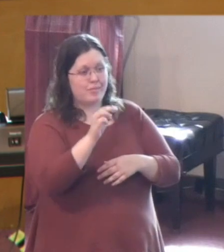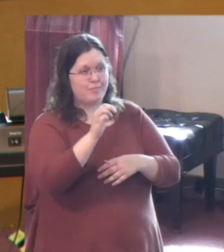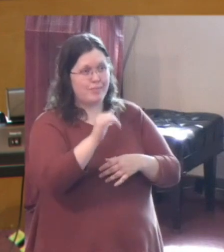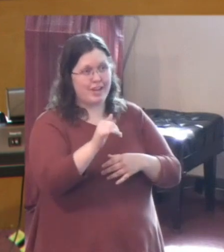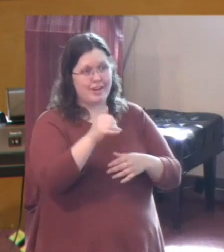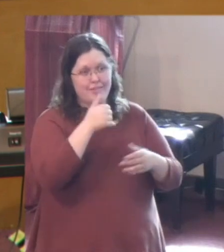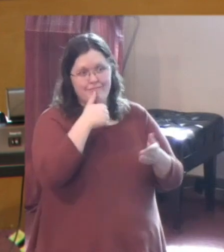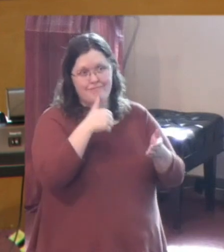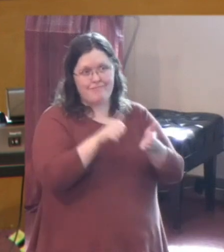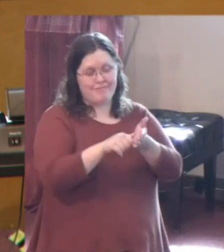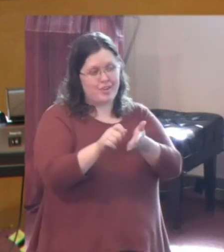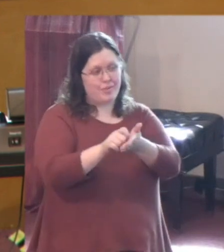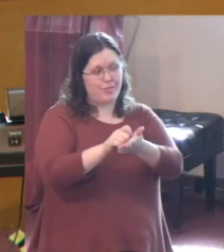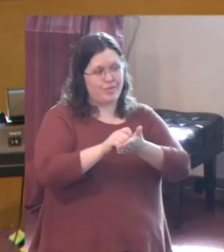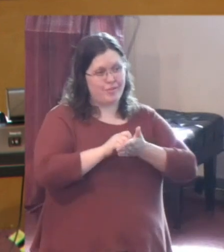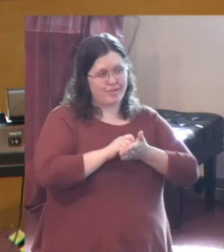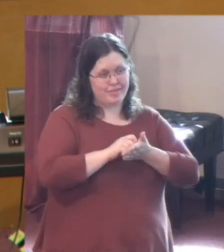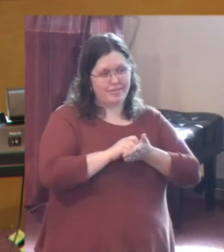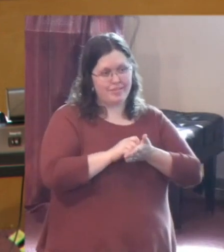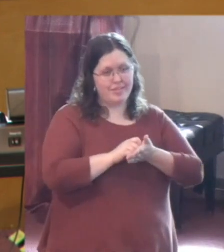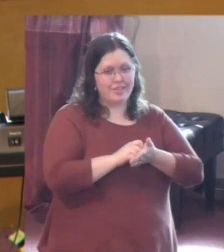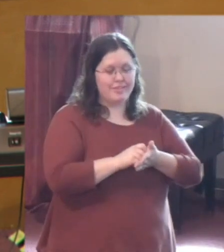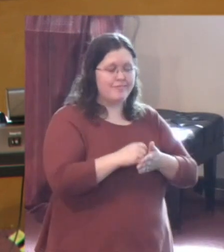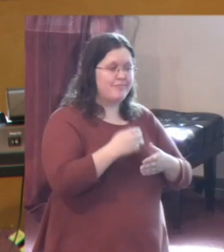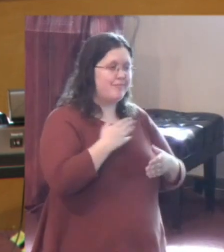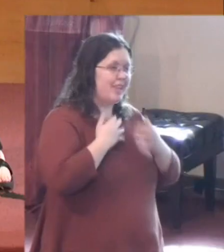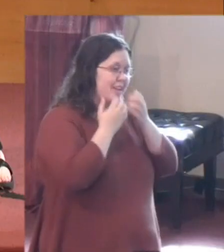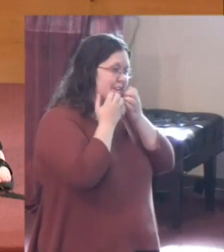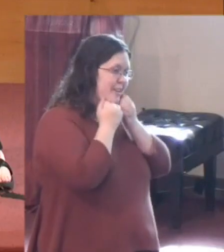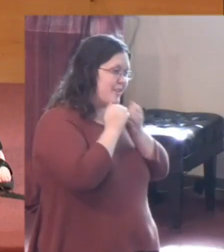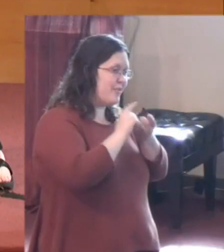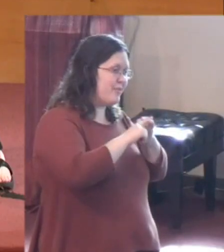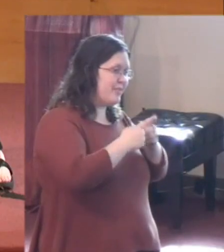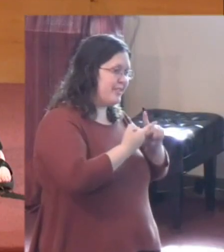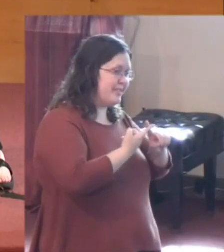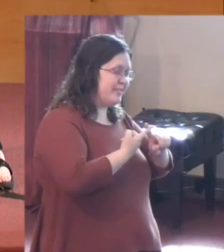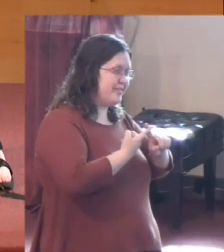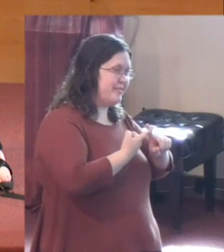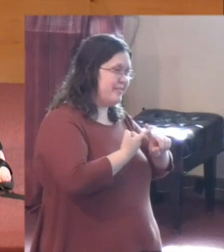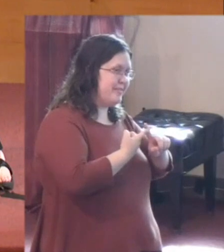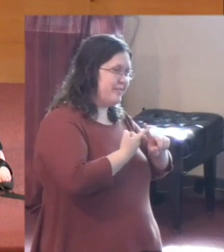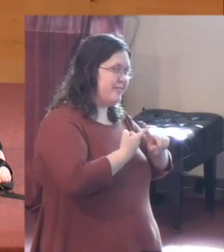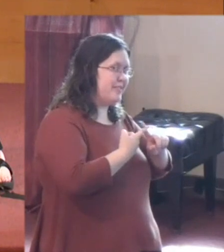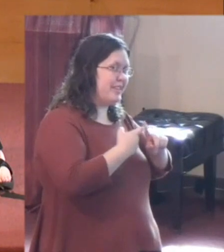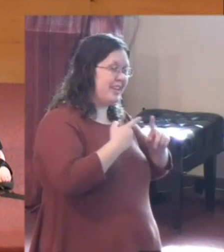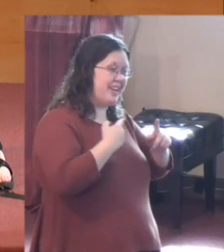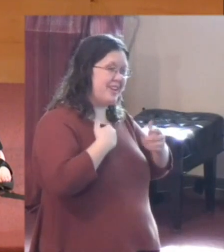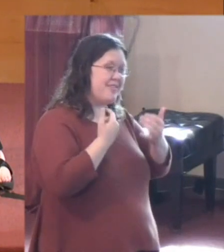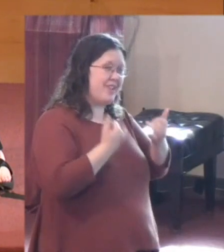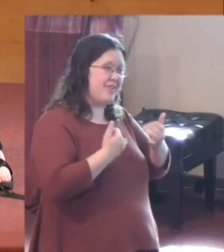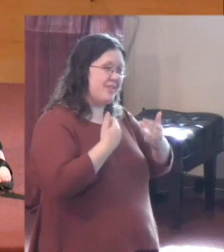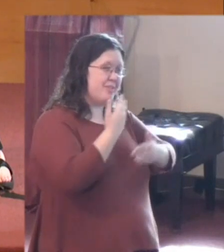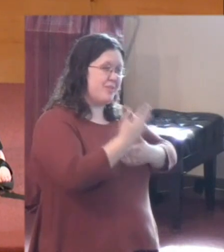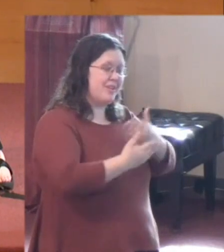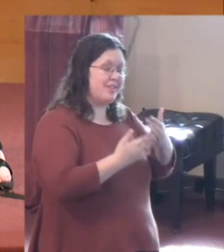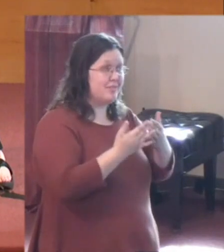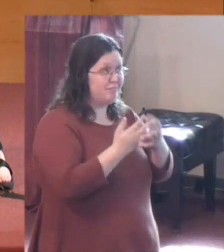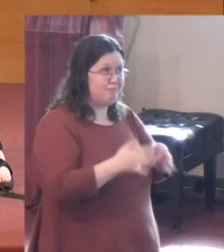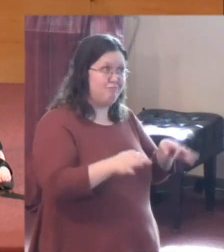us. He said, "My dear friends, I am in the process of a major letting